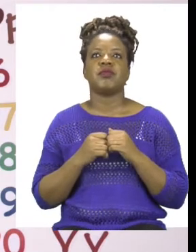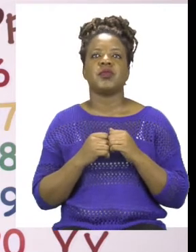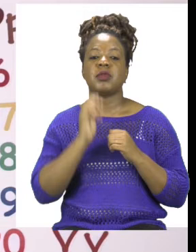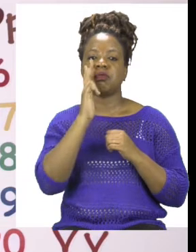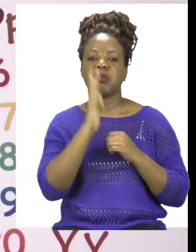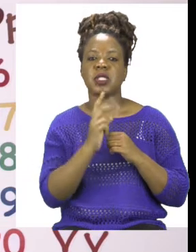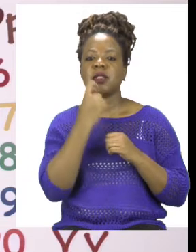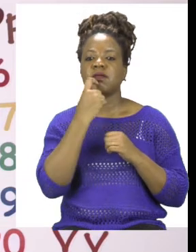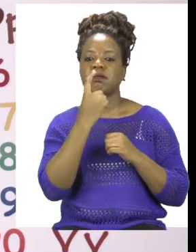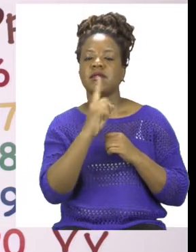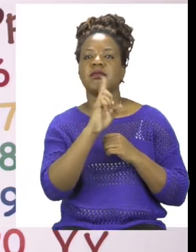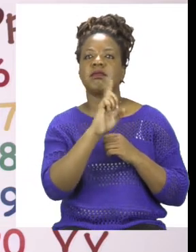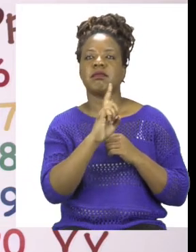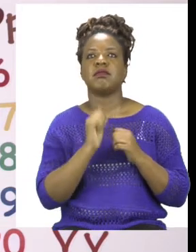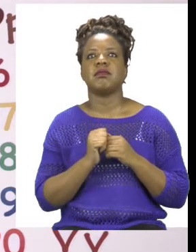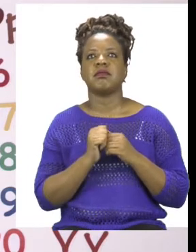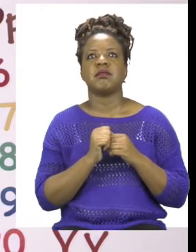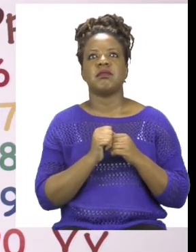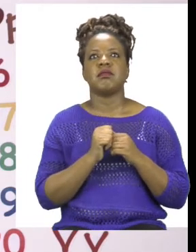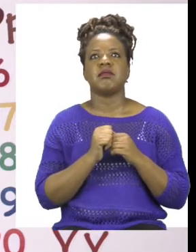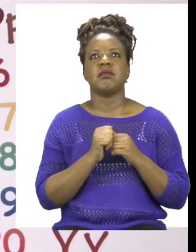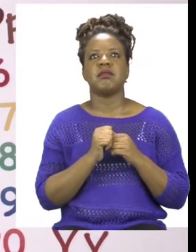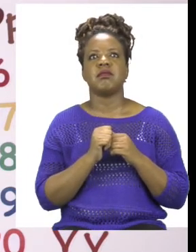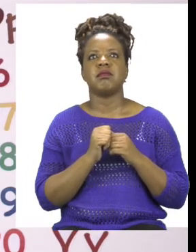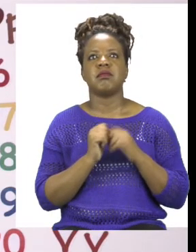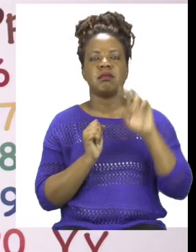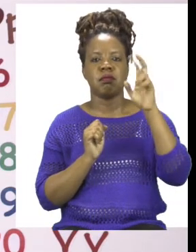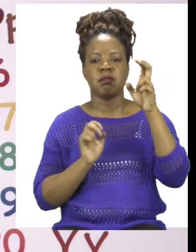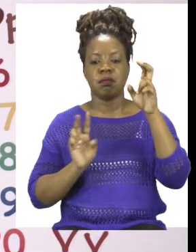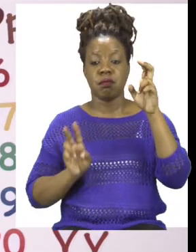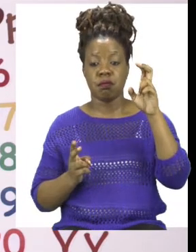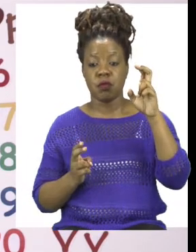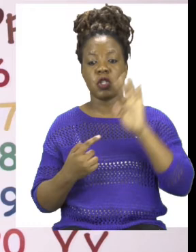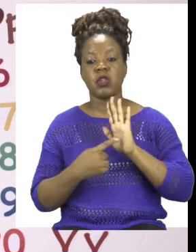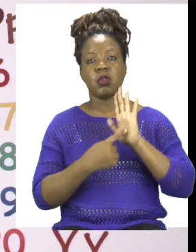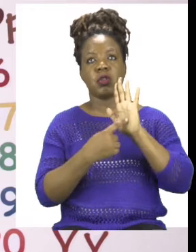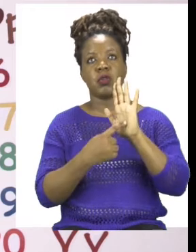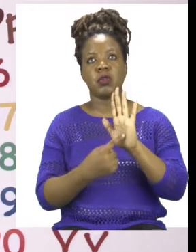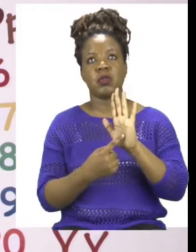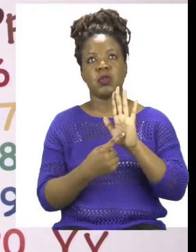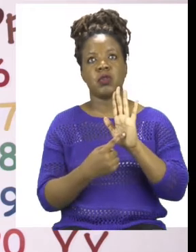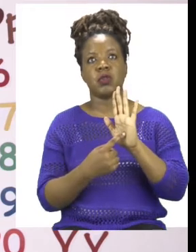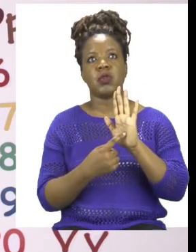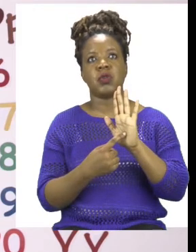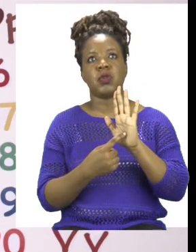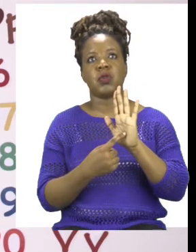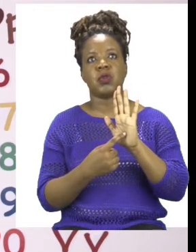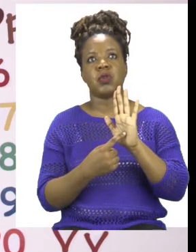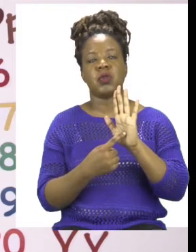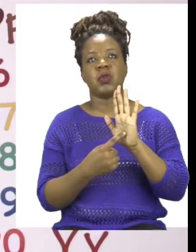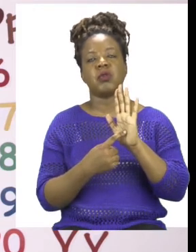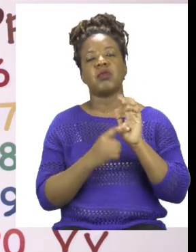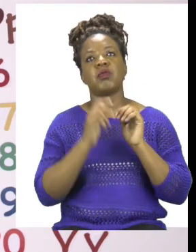remember, inverted speech marks are there to tell us what the person feels or what they are